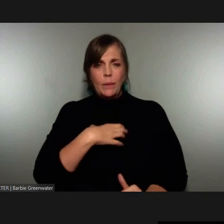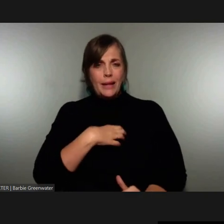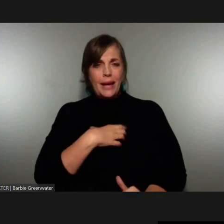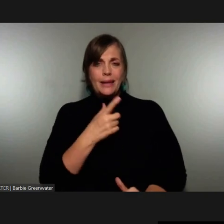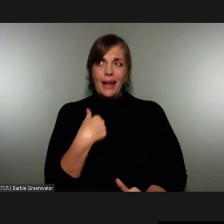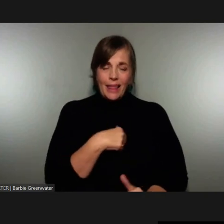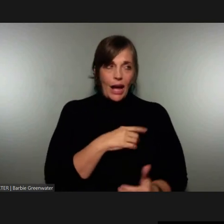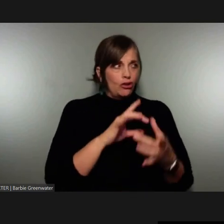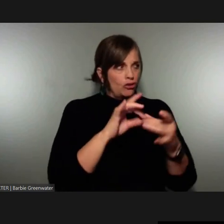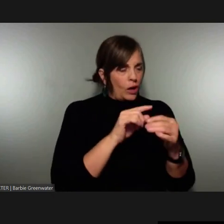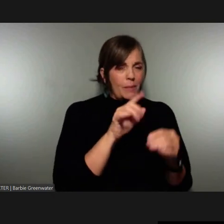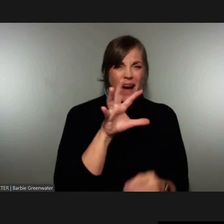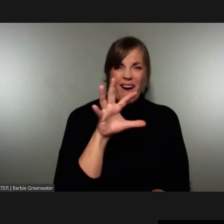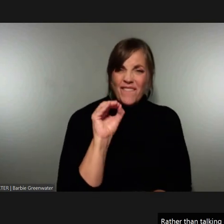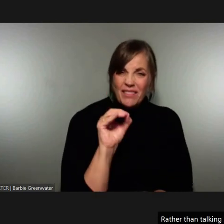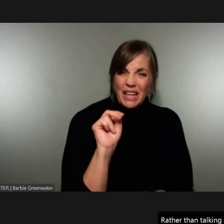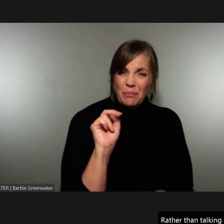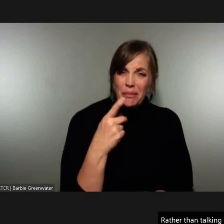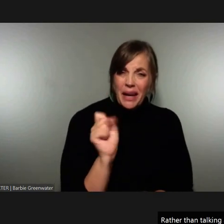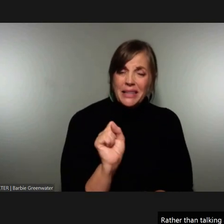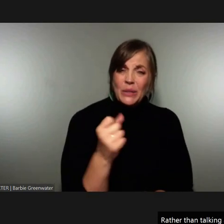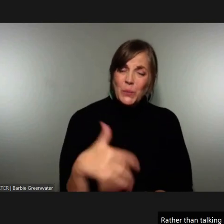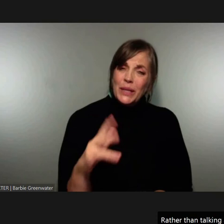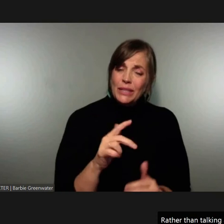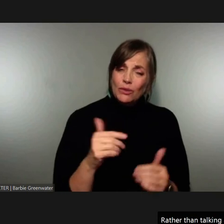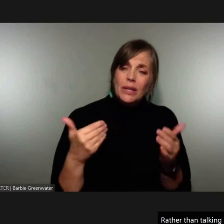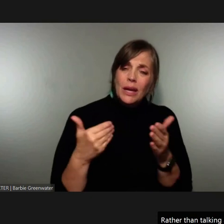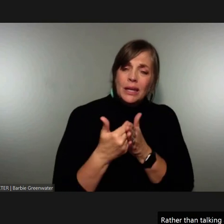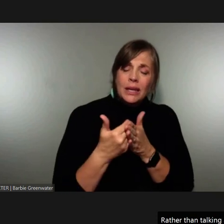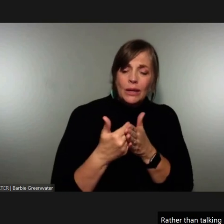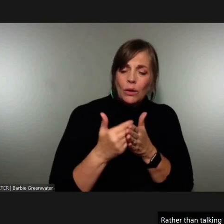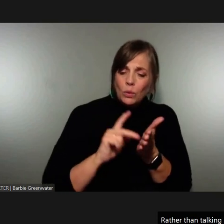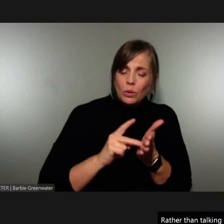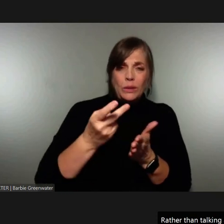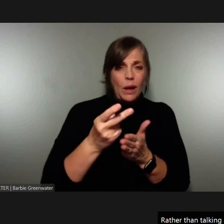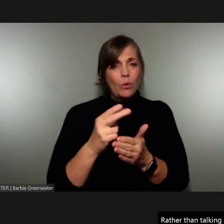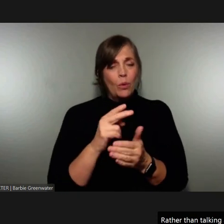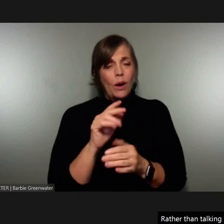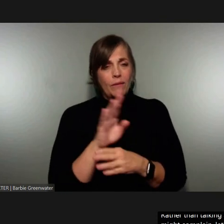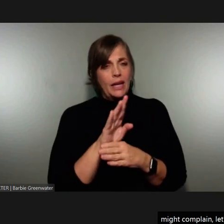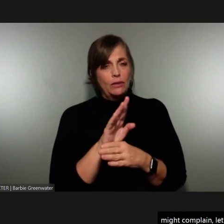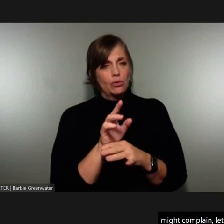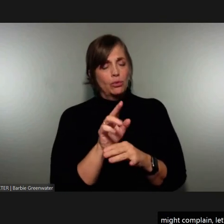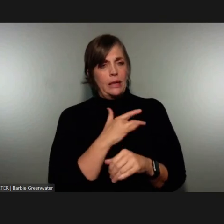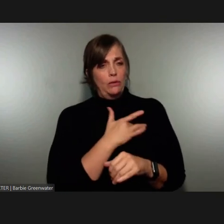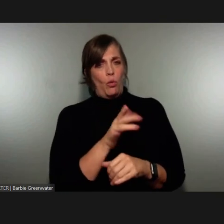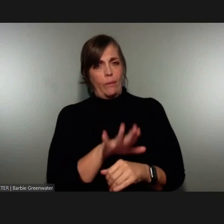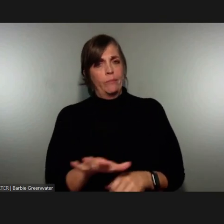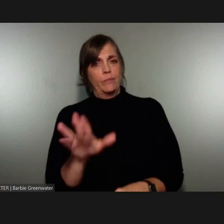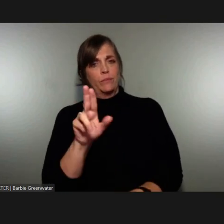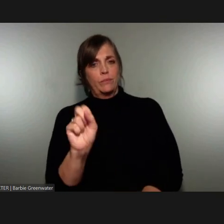have. That's significant, more than nearly double the industry norm. Let's talk about that. That changes the